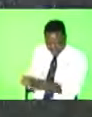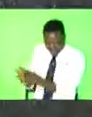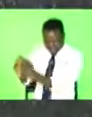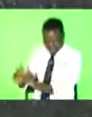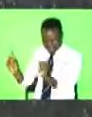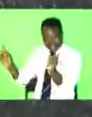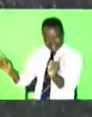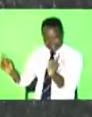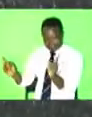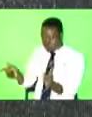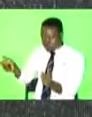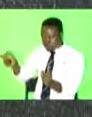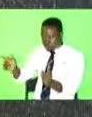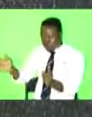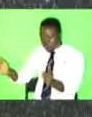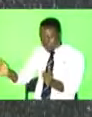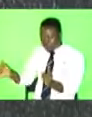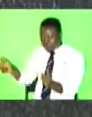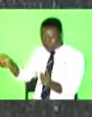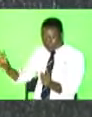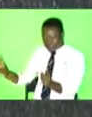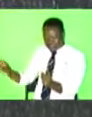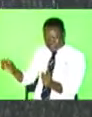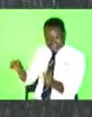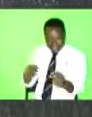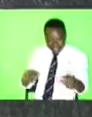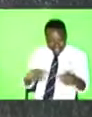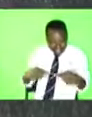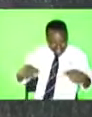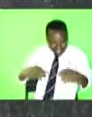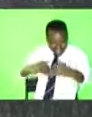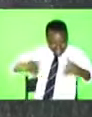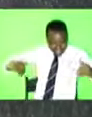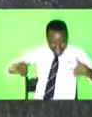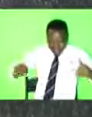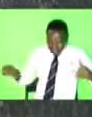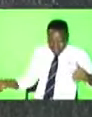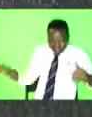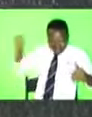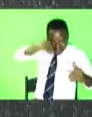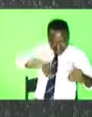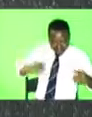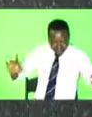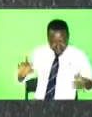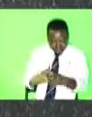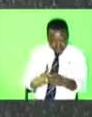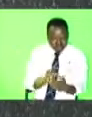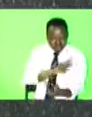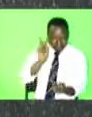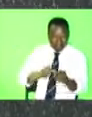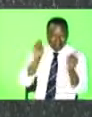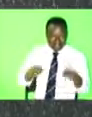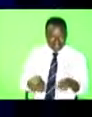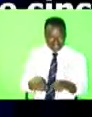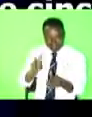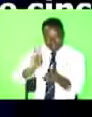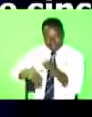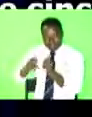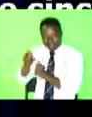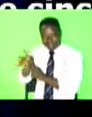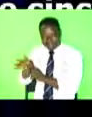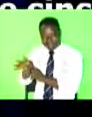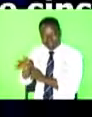and 26 will supply the gap. So let's go to verse 25 and 26.